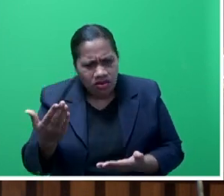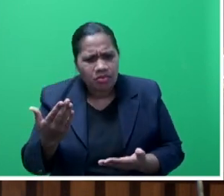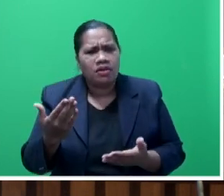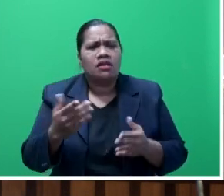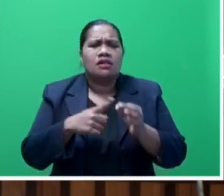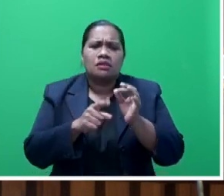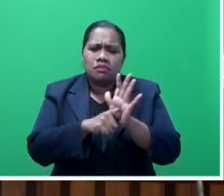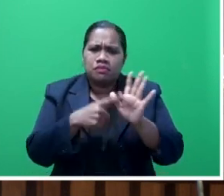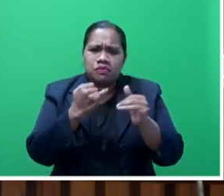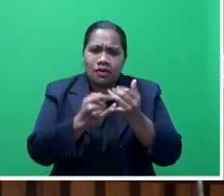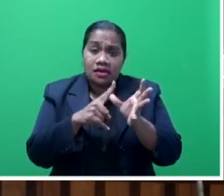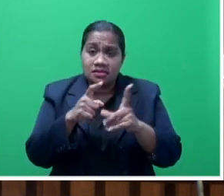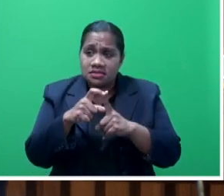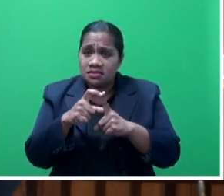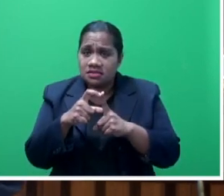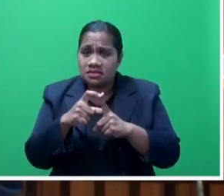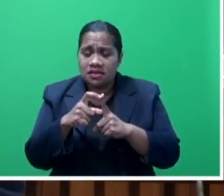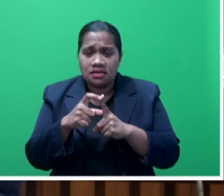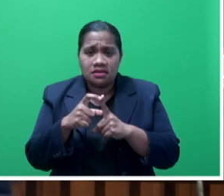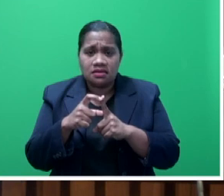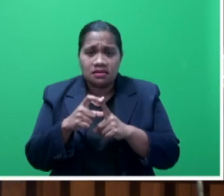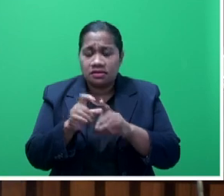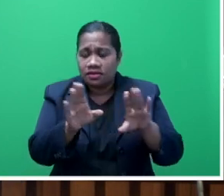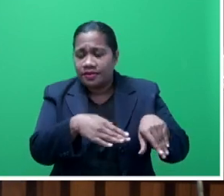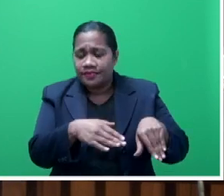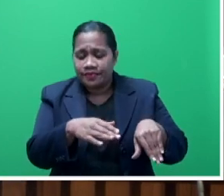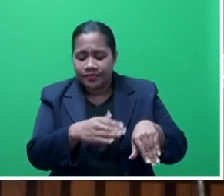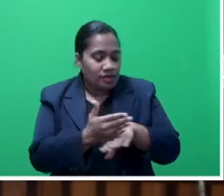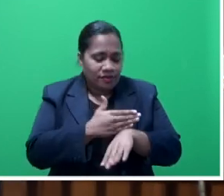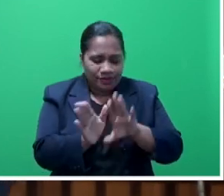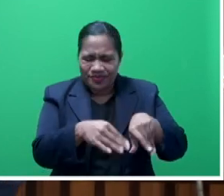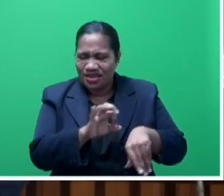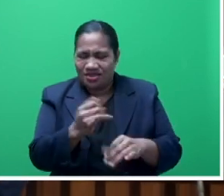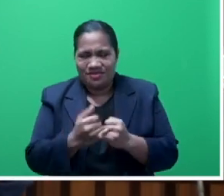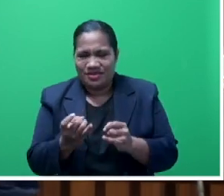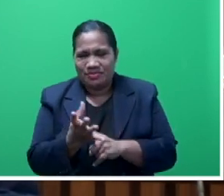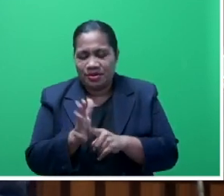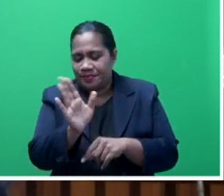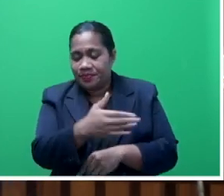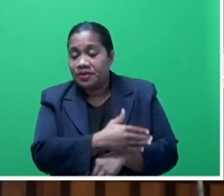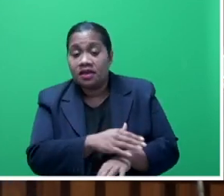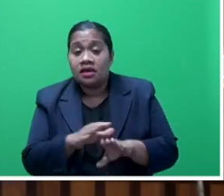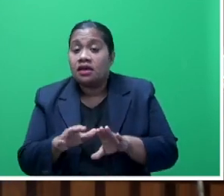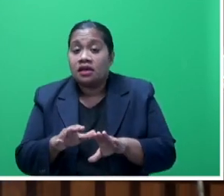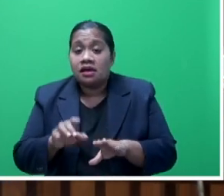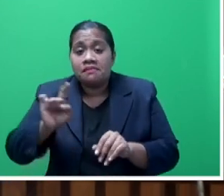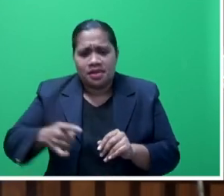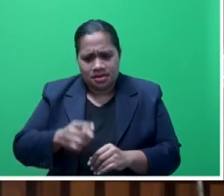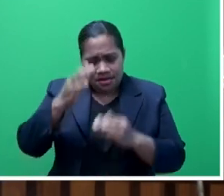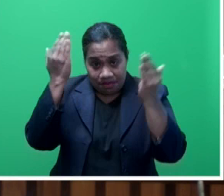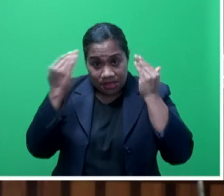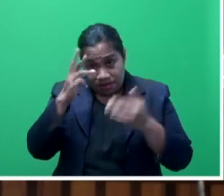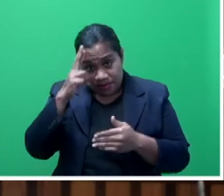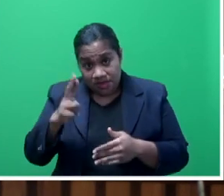on about friends. Oh no, before I go, that's not that important. But, Mr. Speaker, sir,